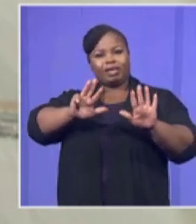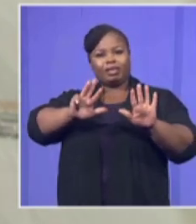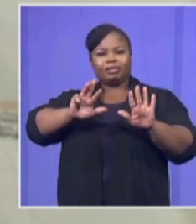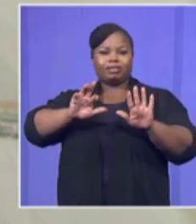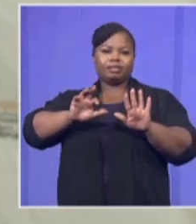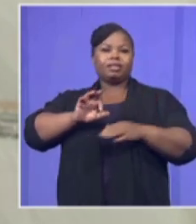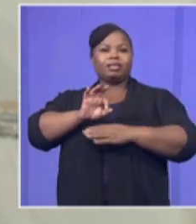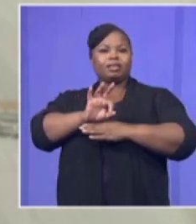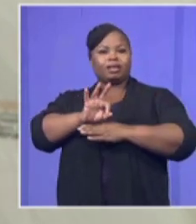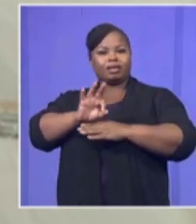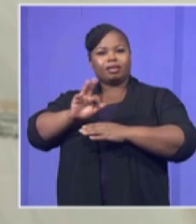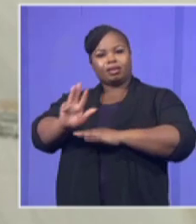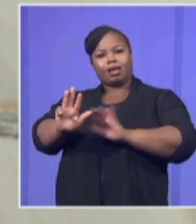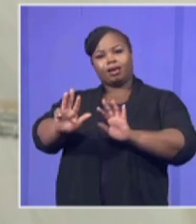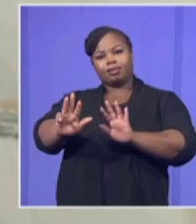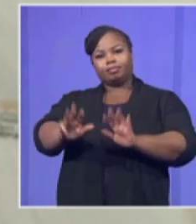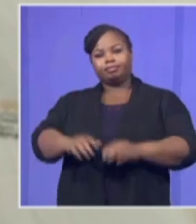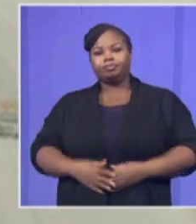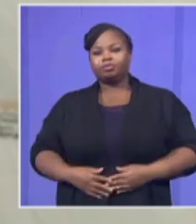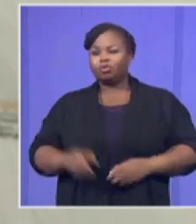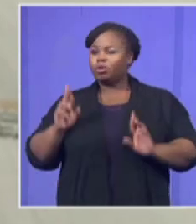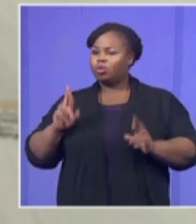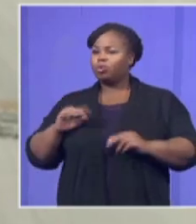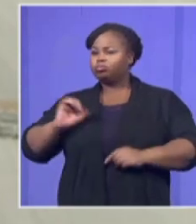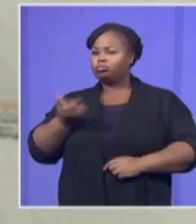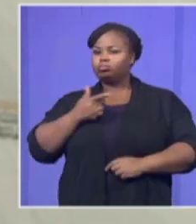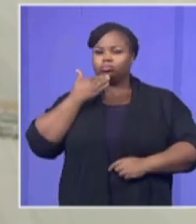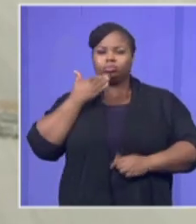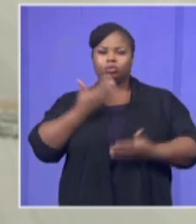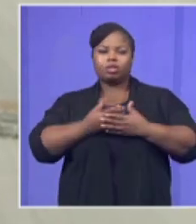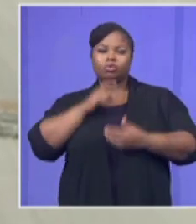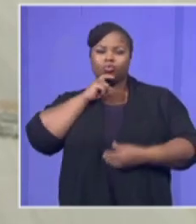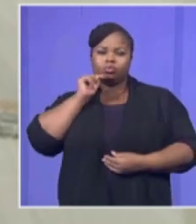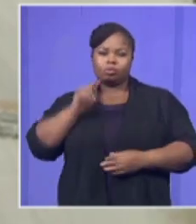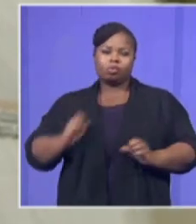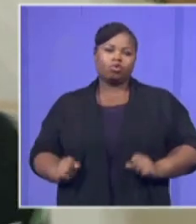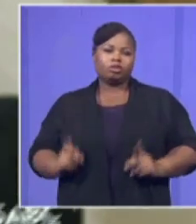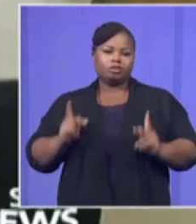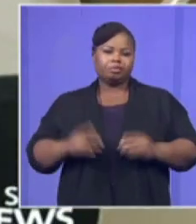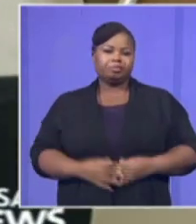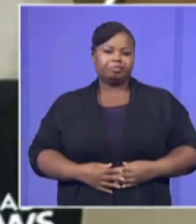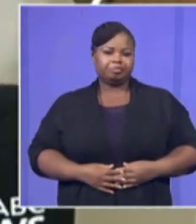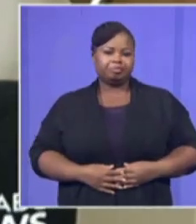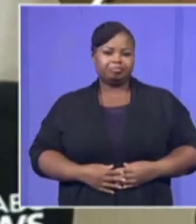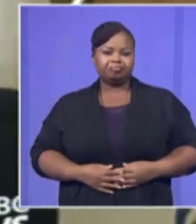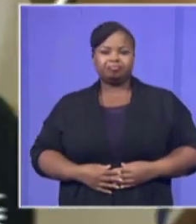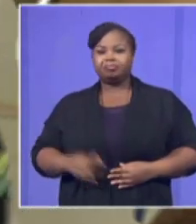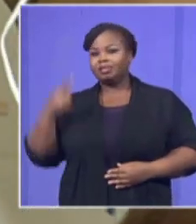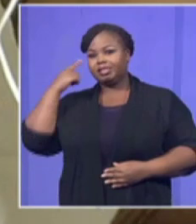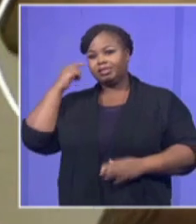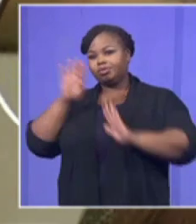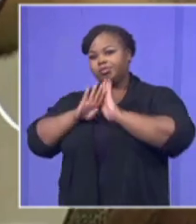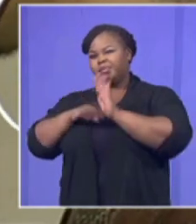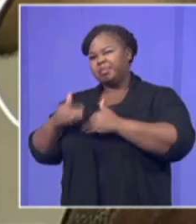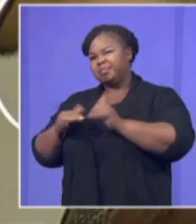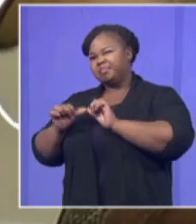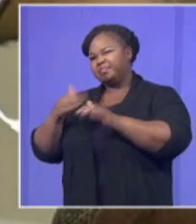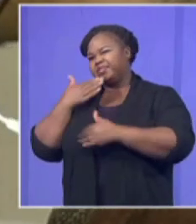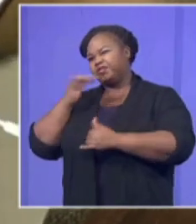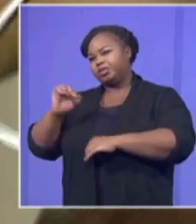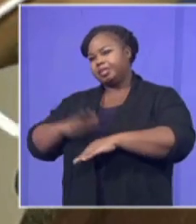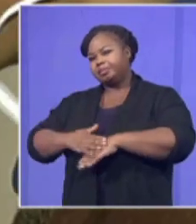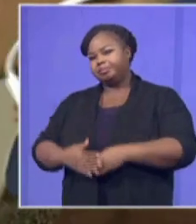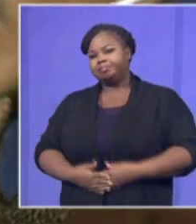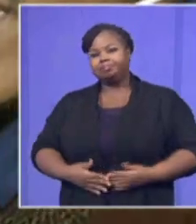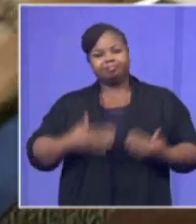we hope that the artists and the athletes would really make use of this opportunity. Doctor, I know the program is underway. Thank you so much for your time. Thank you